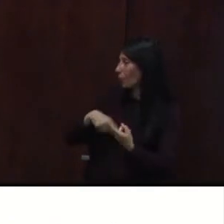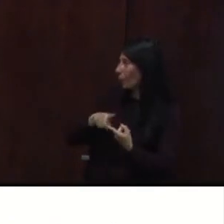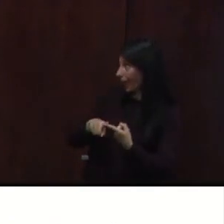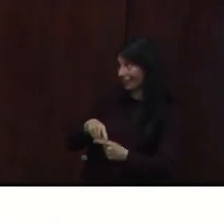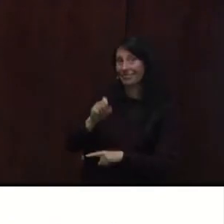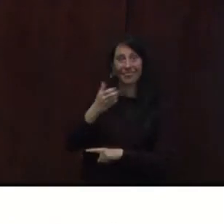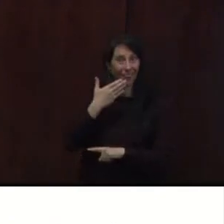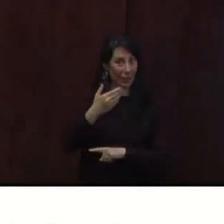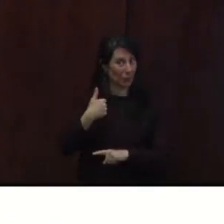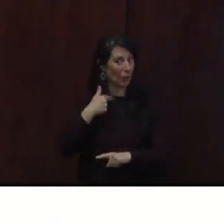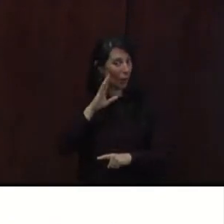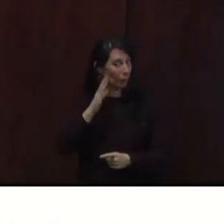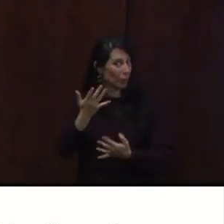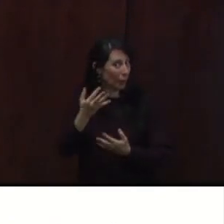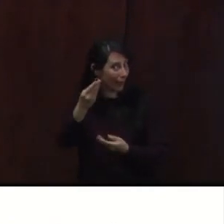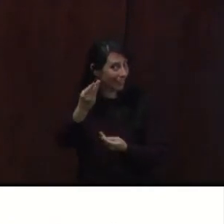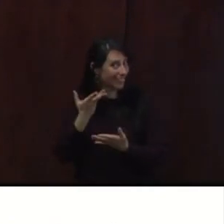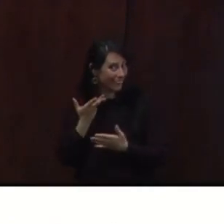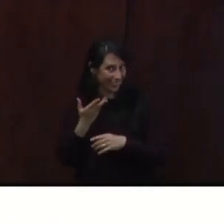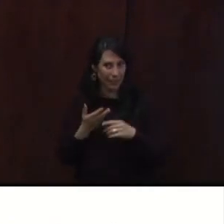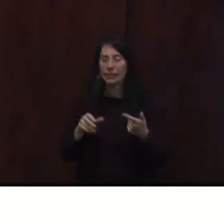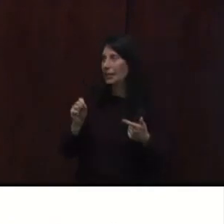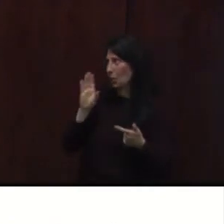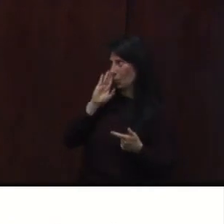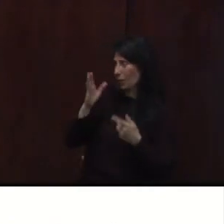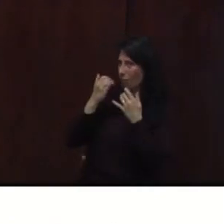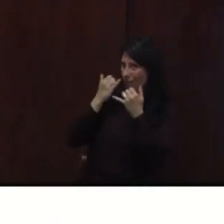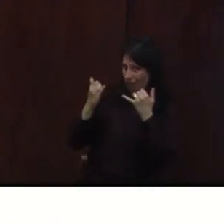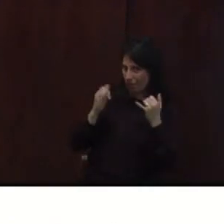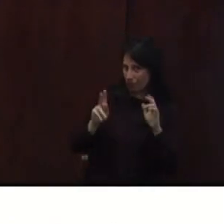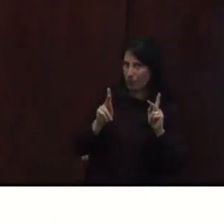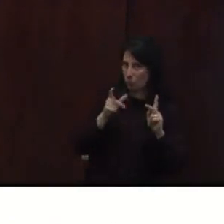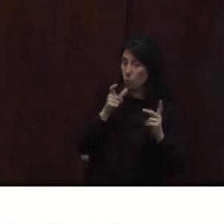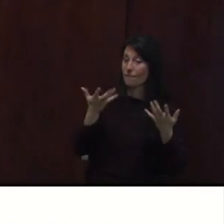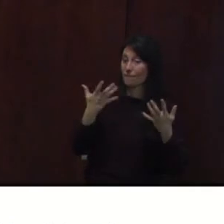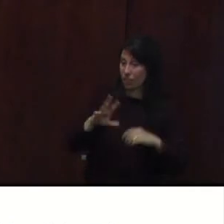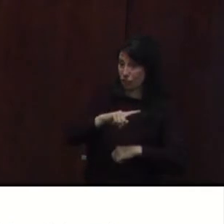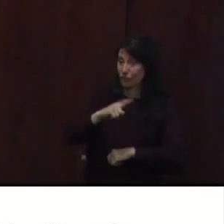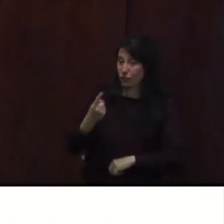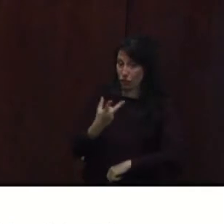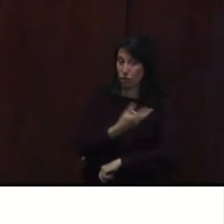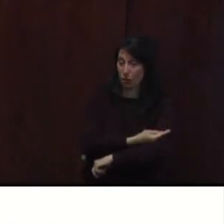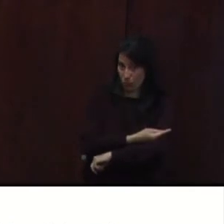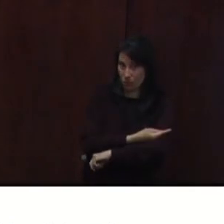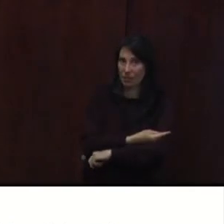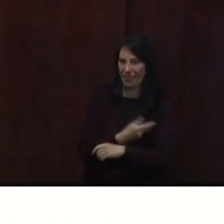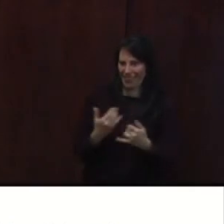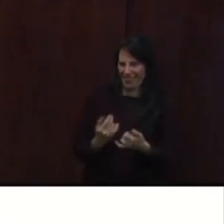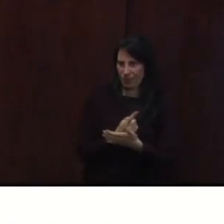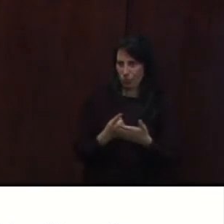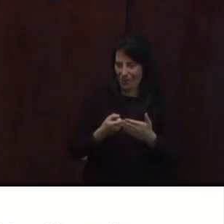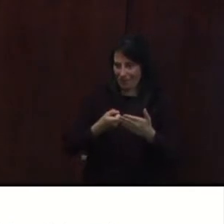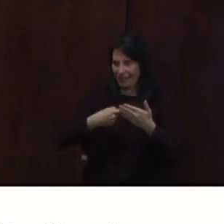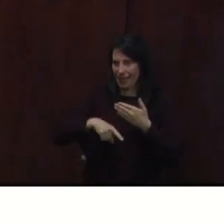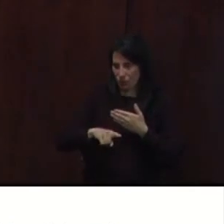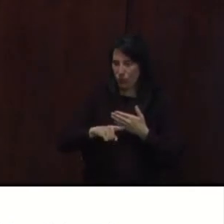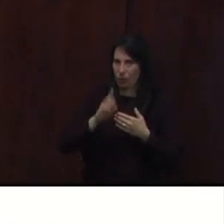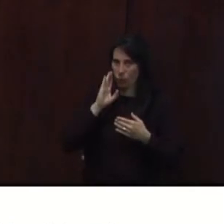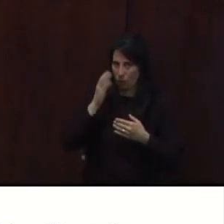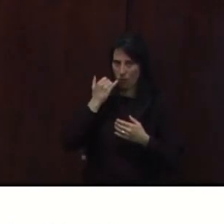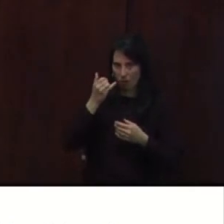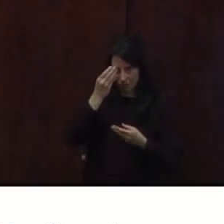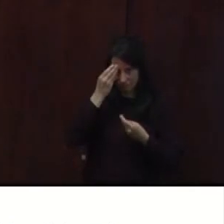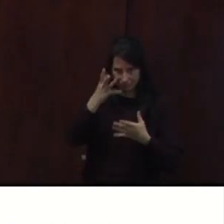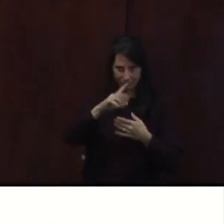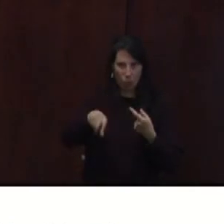dose. And so we'll be making those calls later this week and early into next week so that folks who received, so our group that